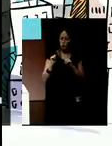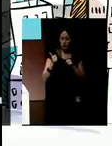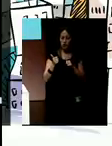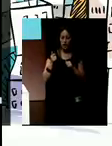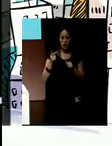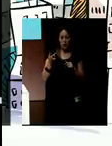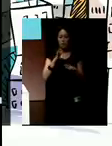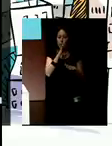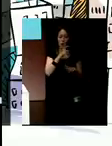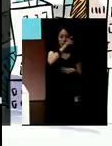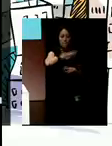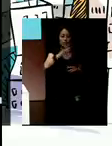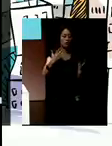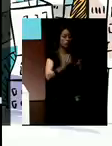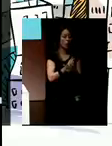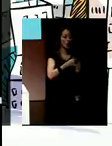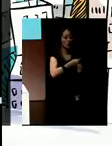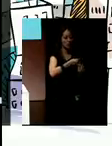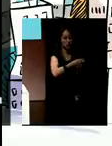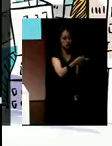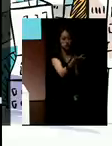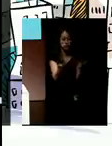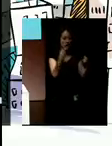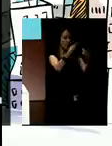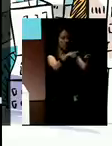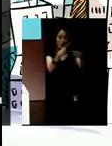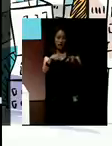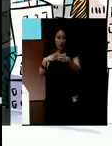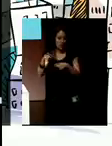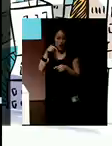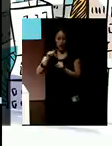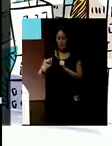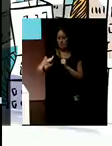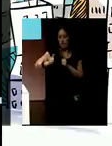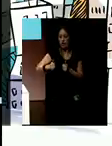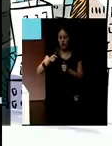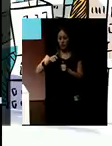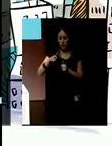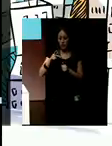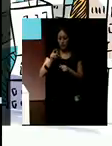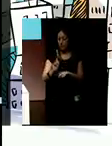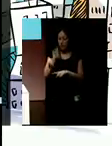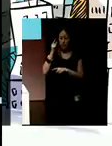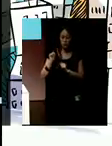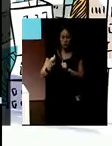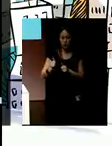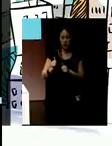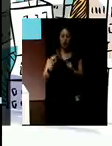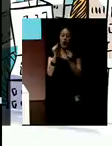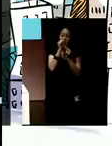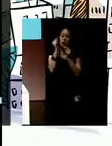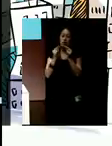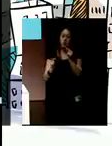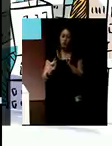Human diversity as a starting point for all decision-making and design processes. Design for all is a